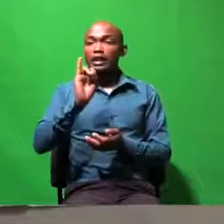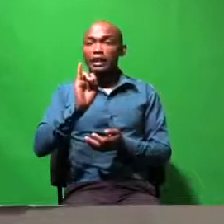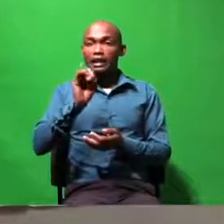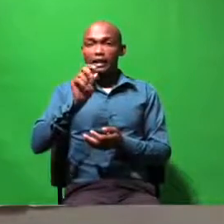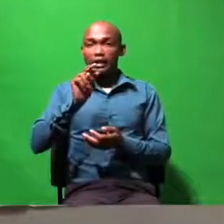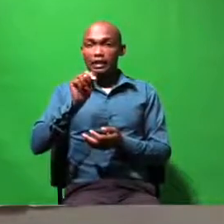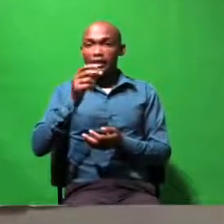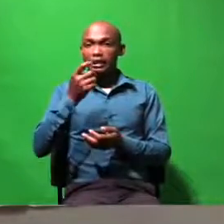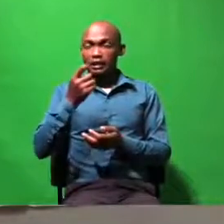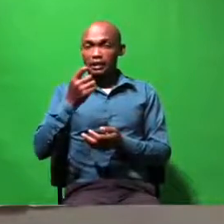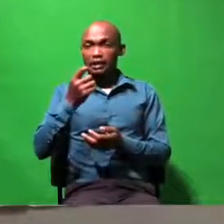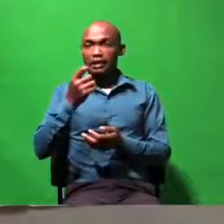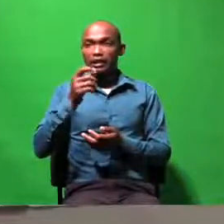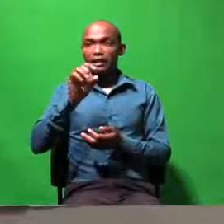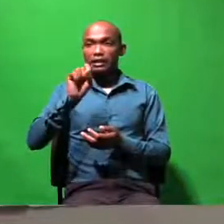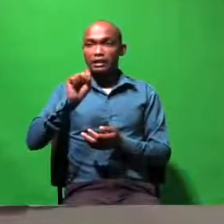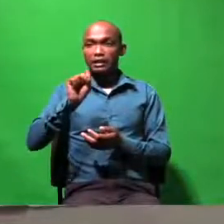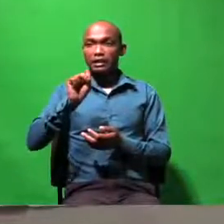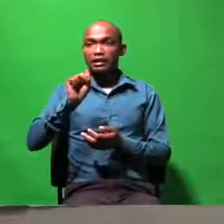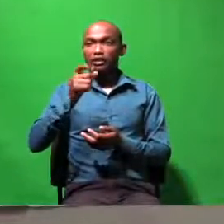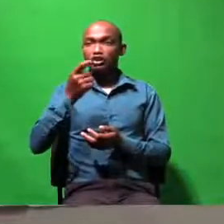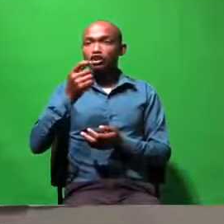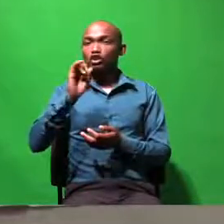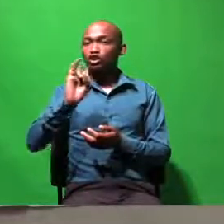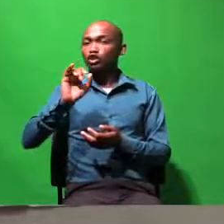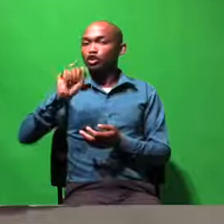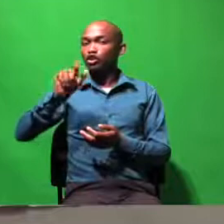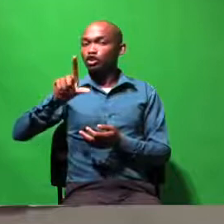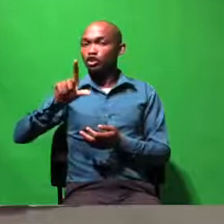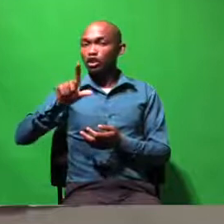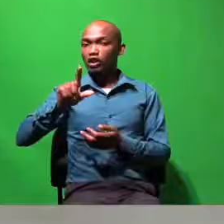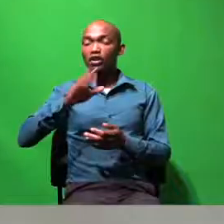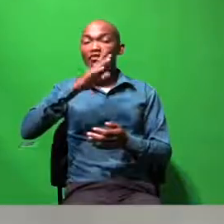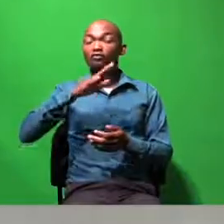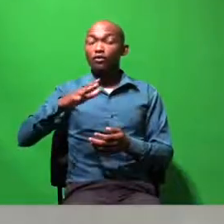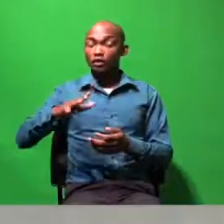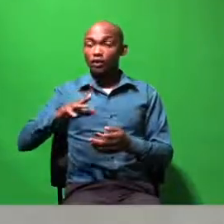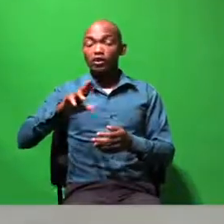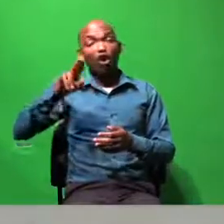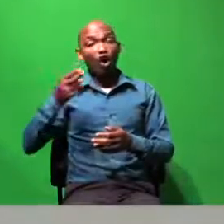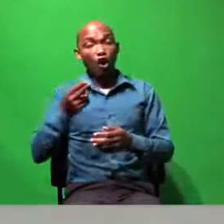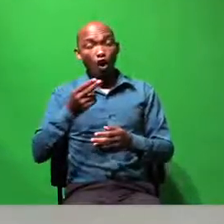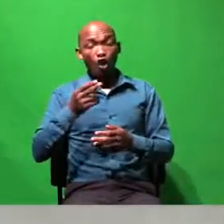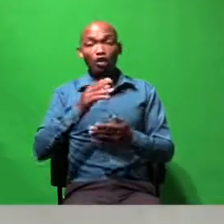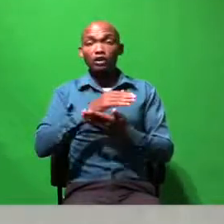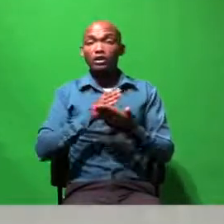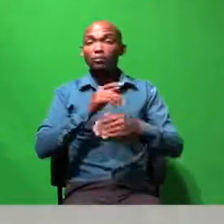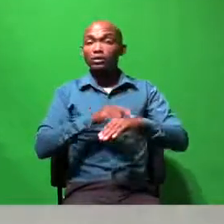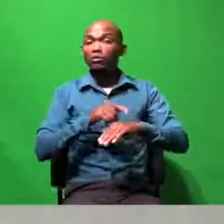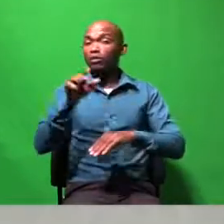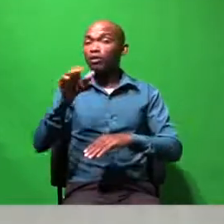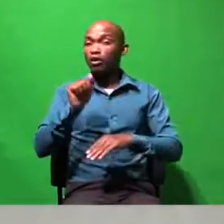Interstitial fluids. Interstitial fluids. Or sometime we may call